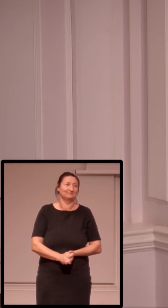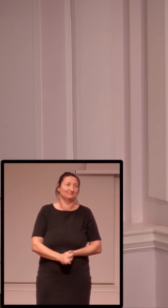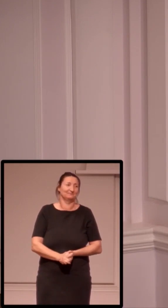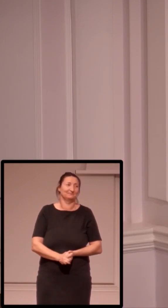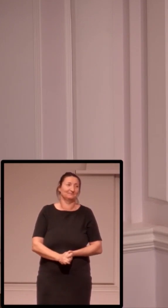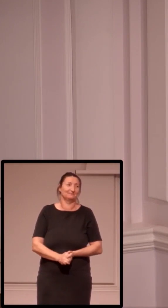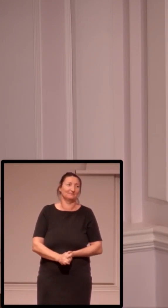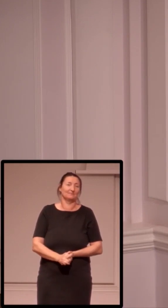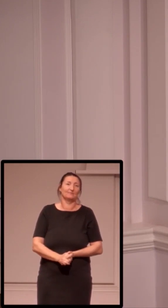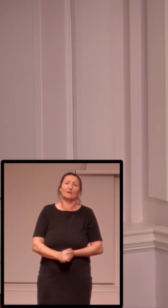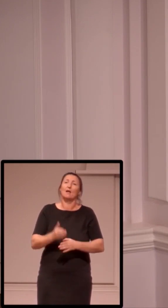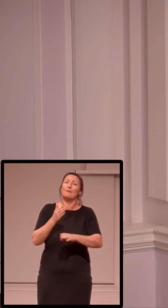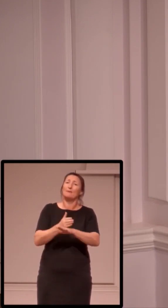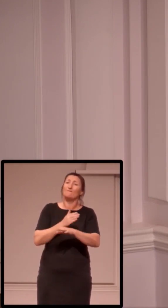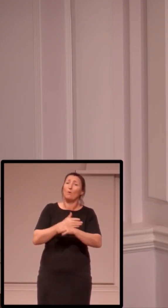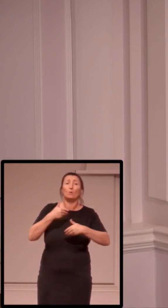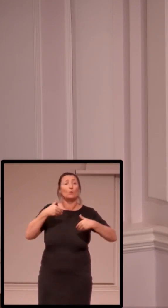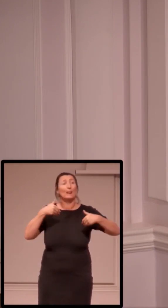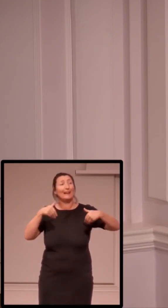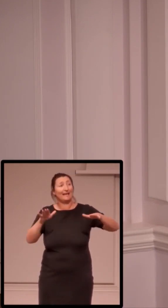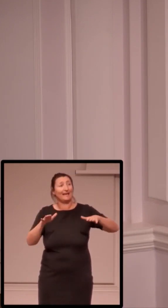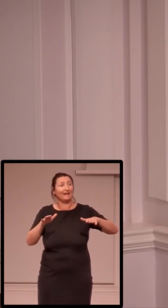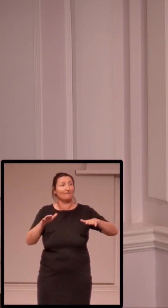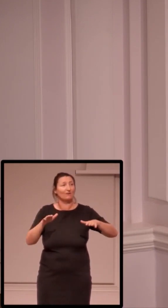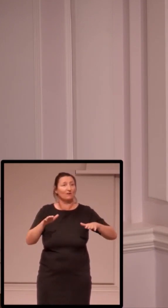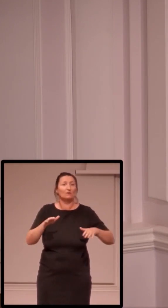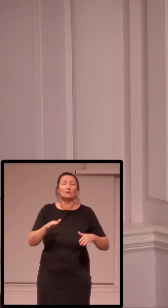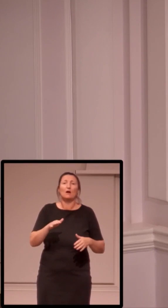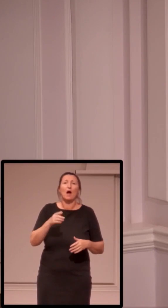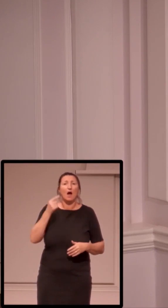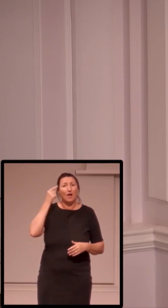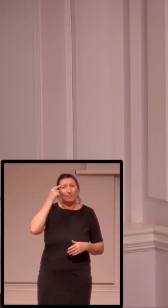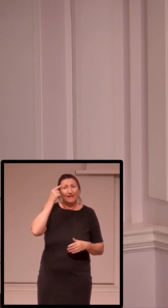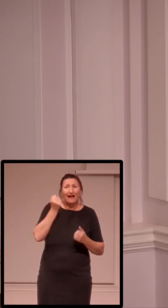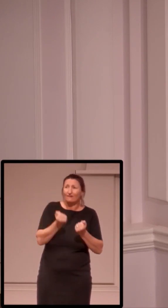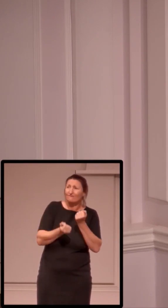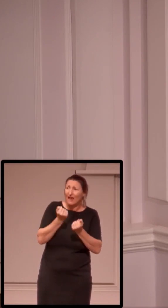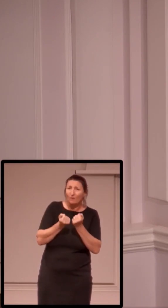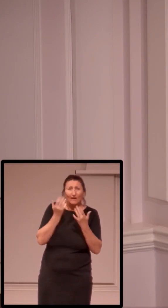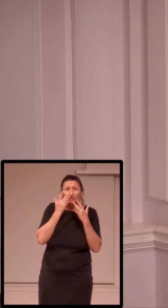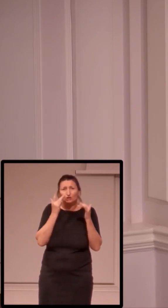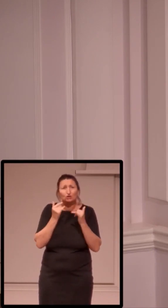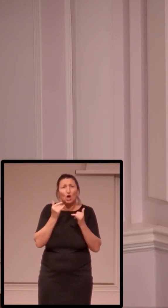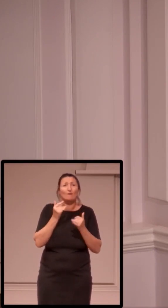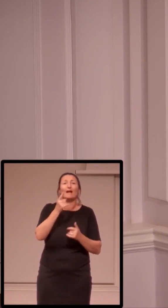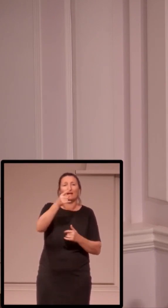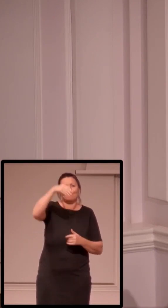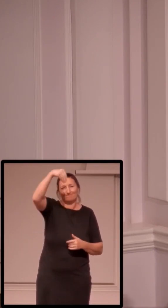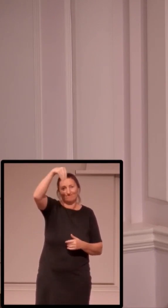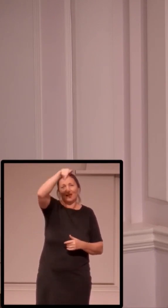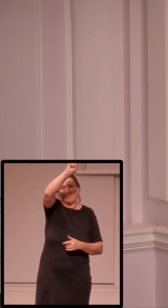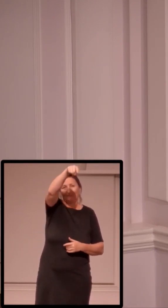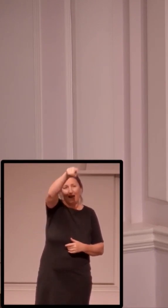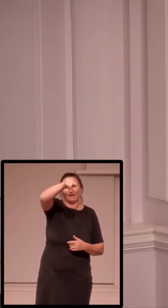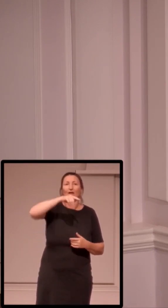So before people go, I think there are some evaluation surveys around. Sarah's waving them